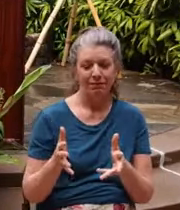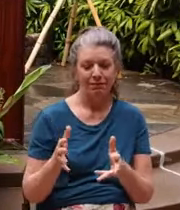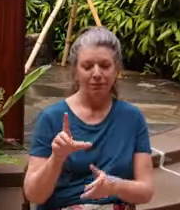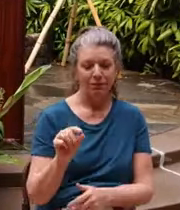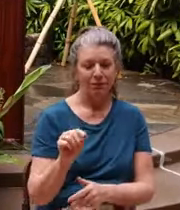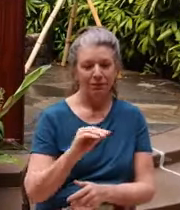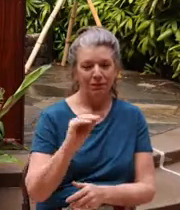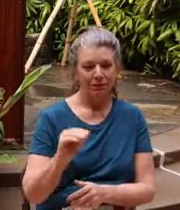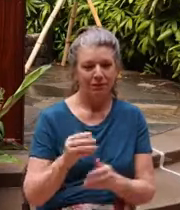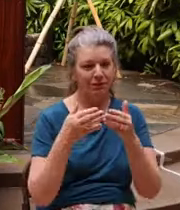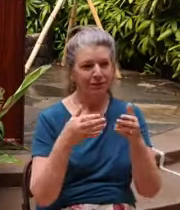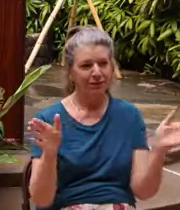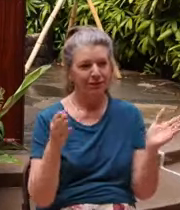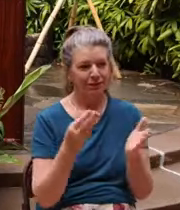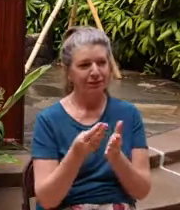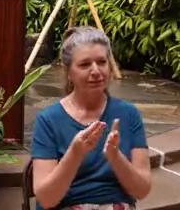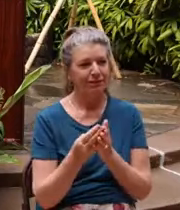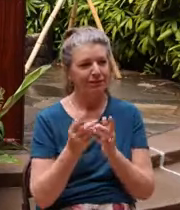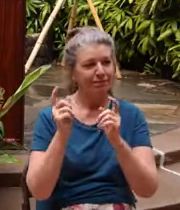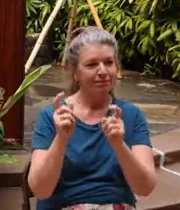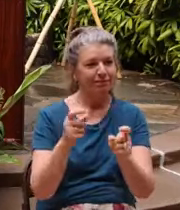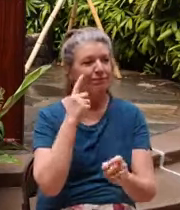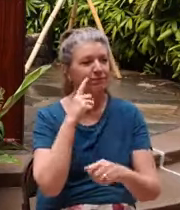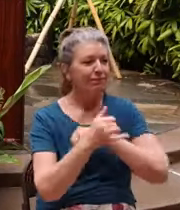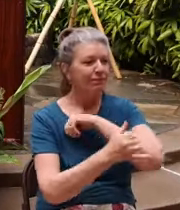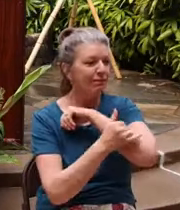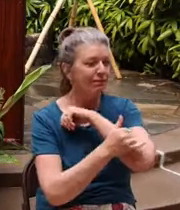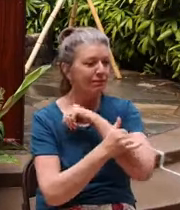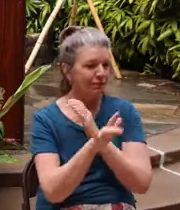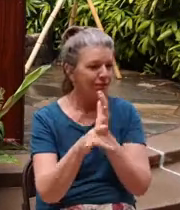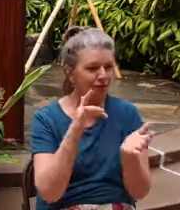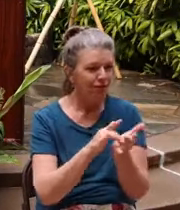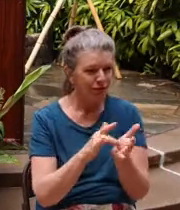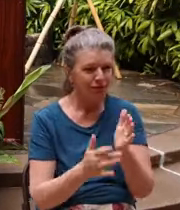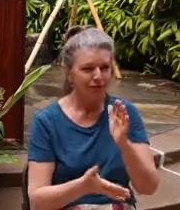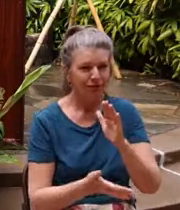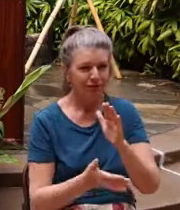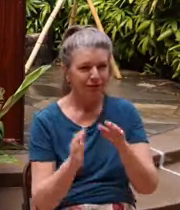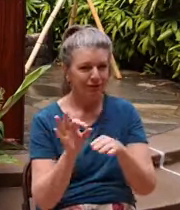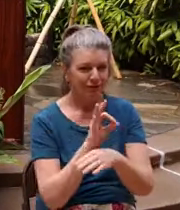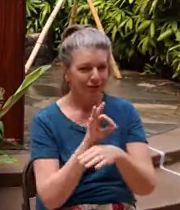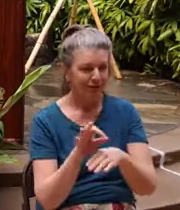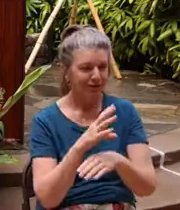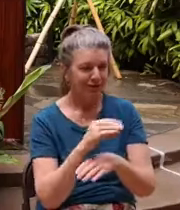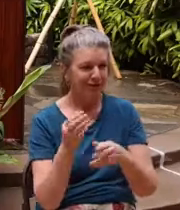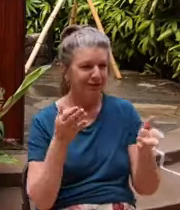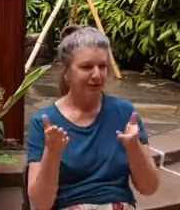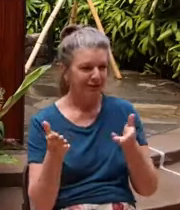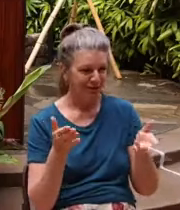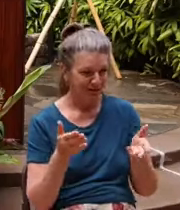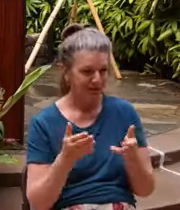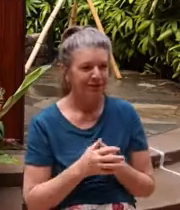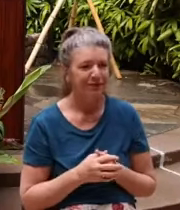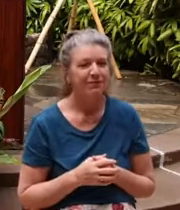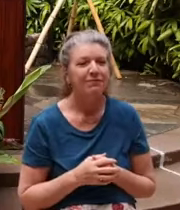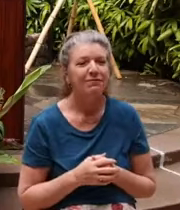of our general fund to dedicate to our county's core functions and services.